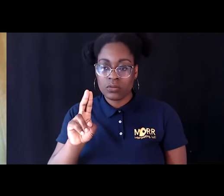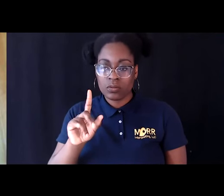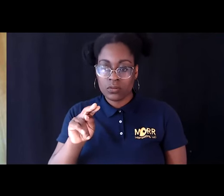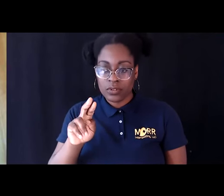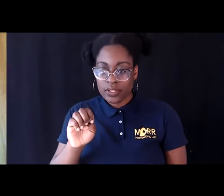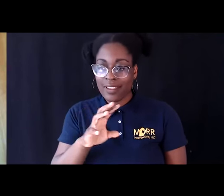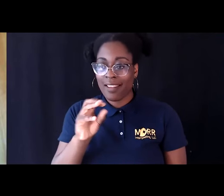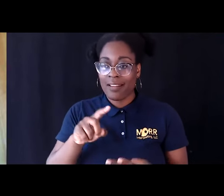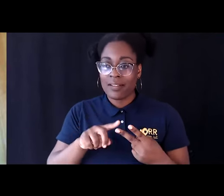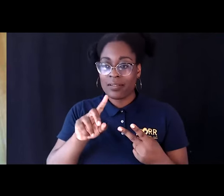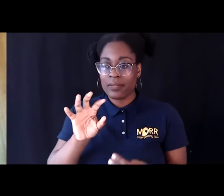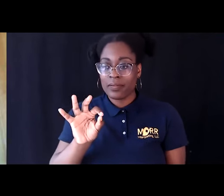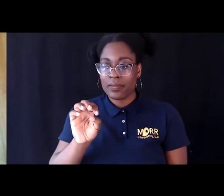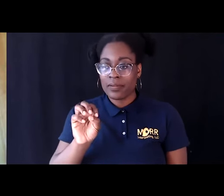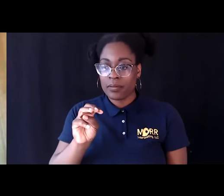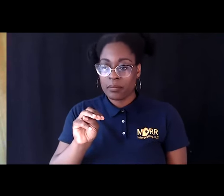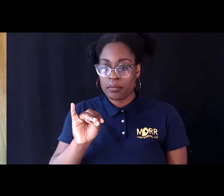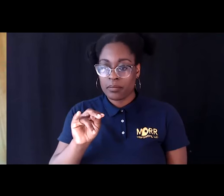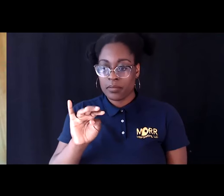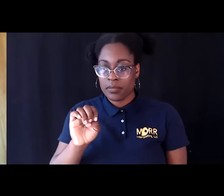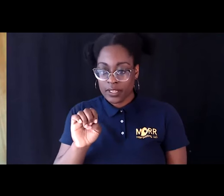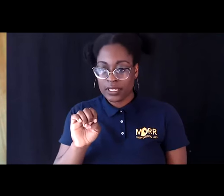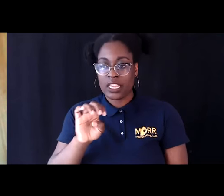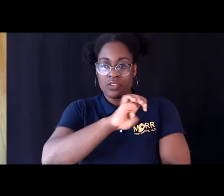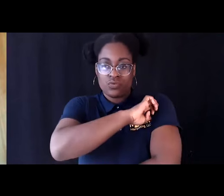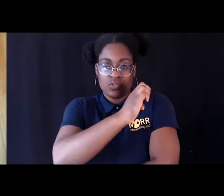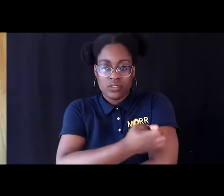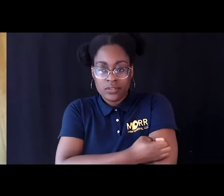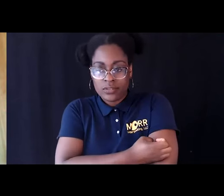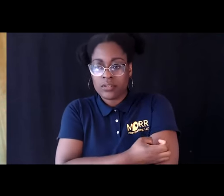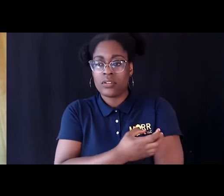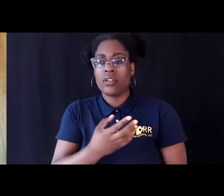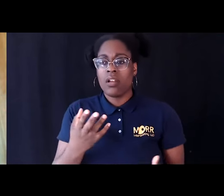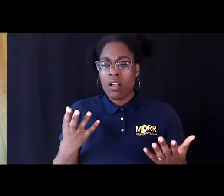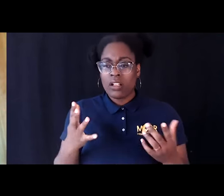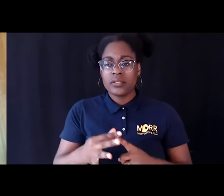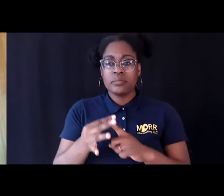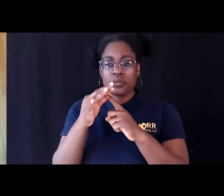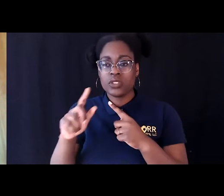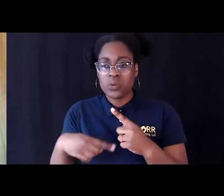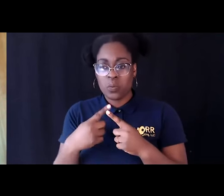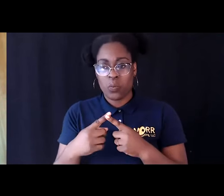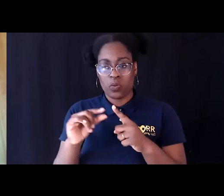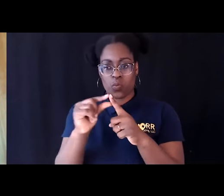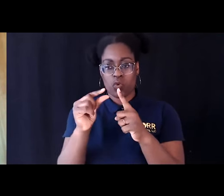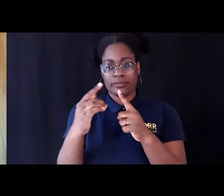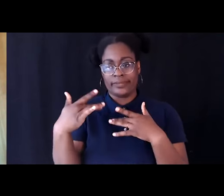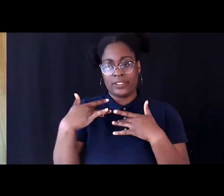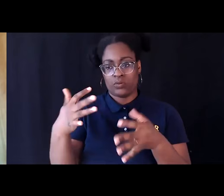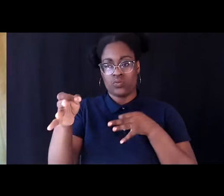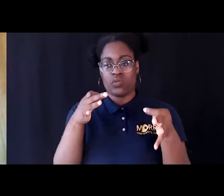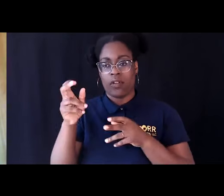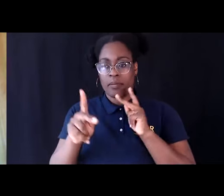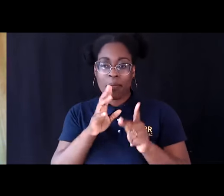across time and space? Gender is a social construct. Masculine and feminine are social constructs. These are simply words that